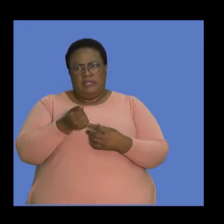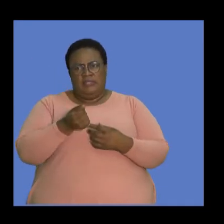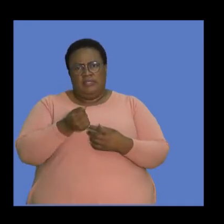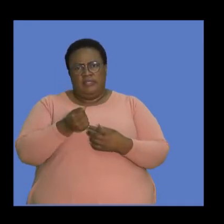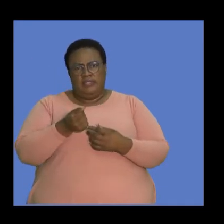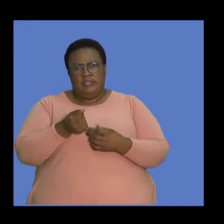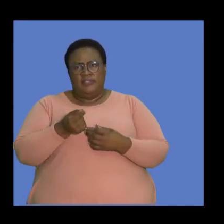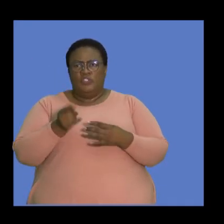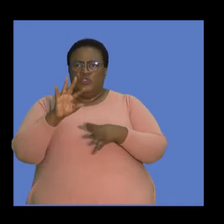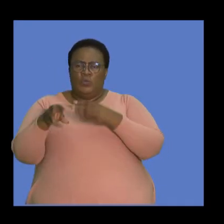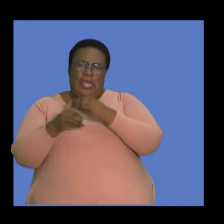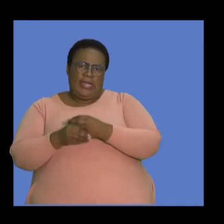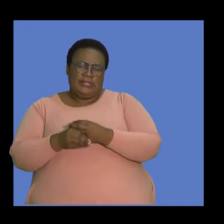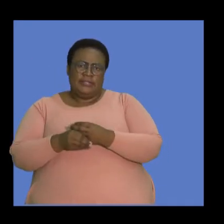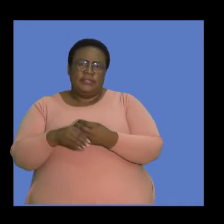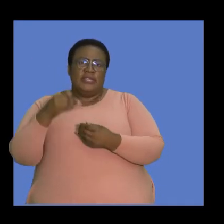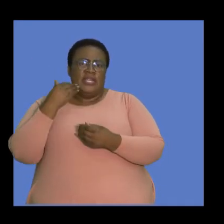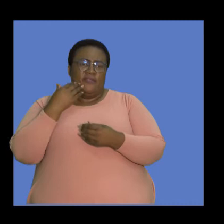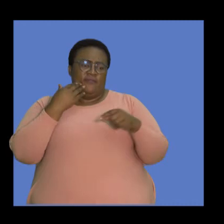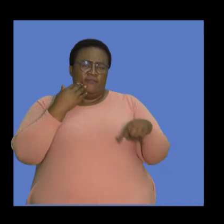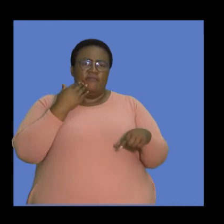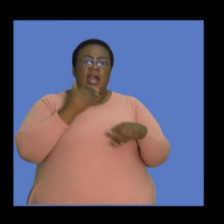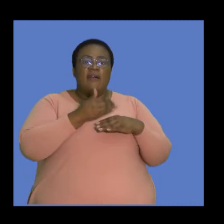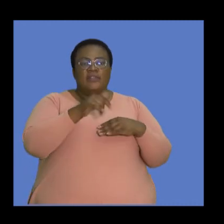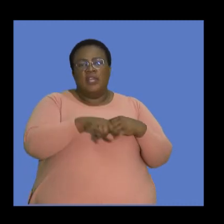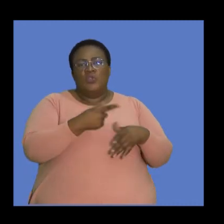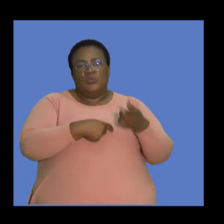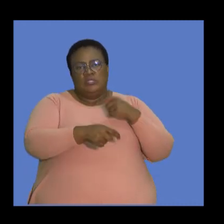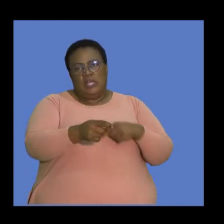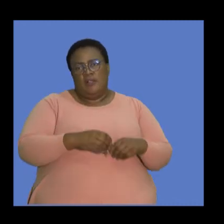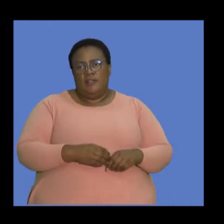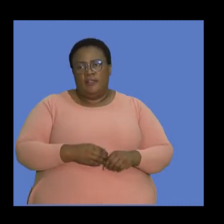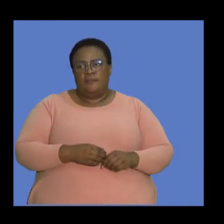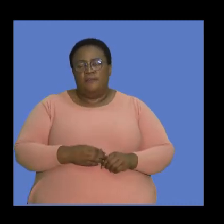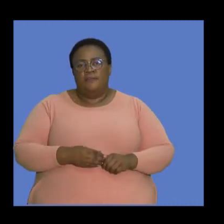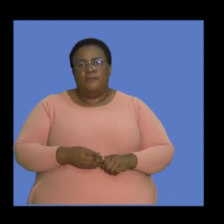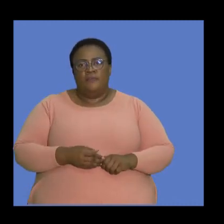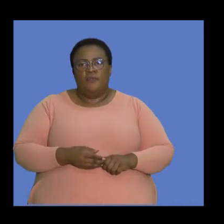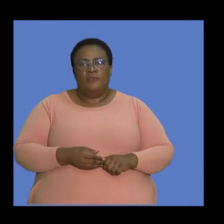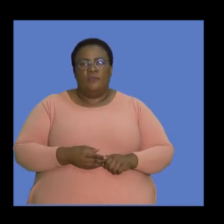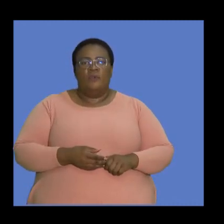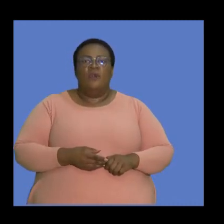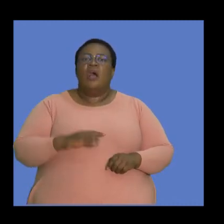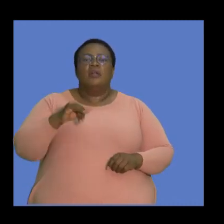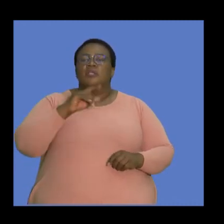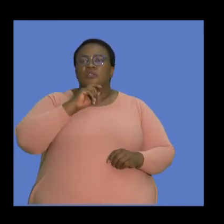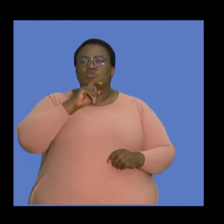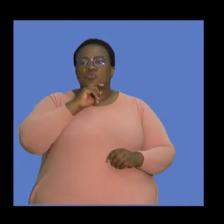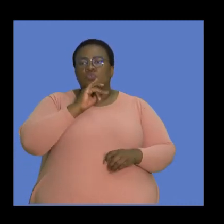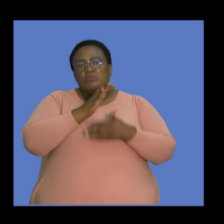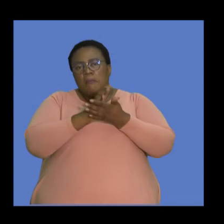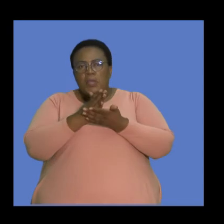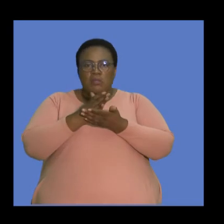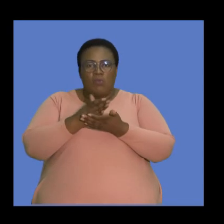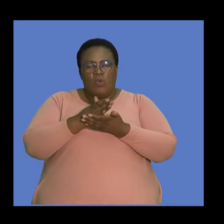would have got if you were selling it. And really, I just used the midpoint inflation rate